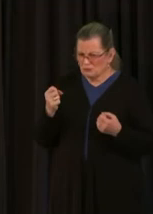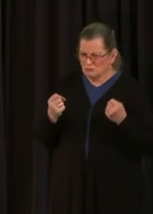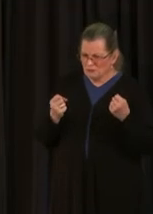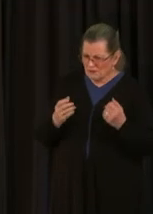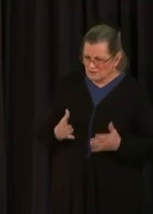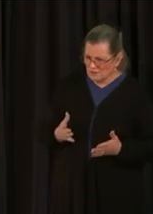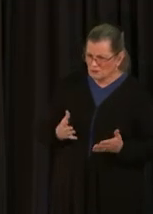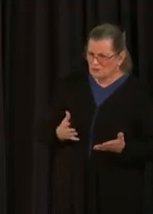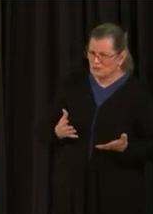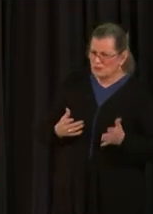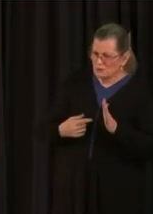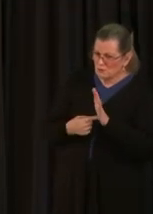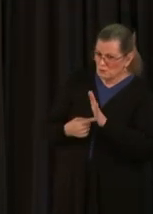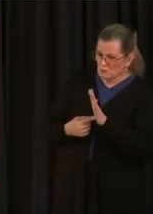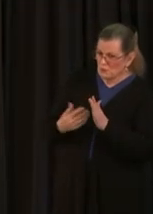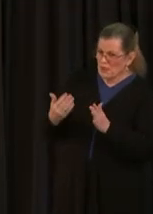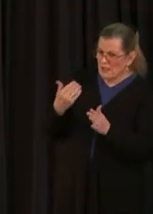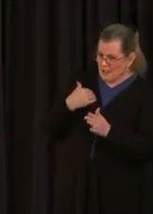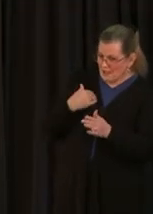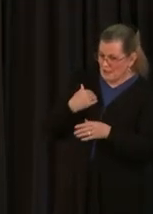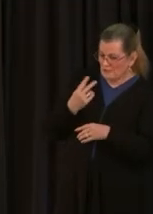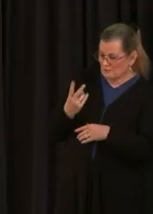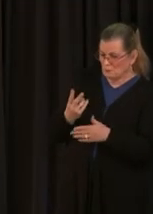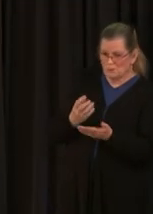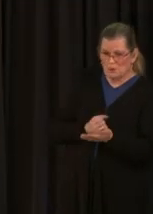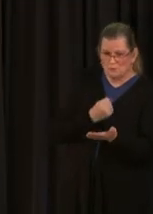return full-time. Thank you.